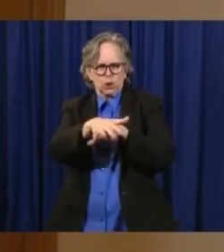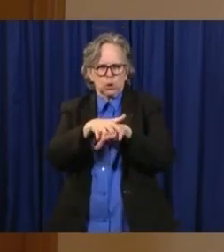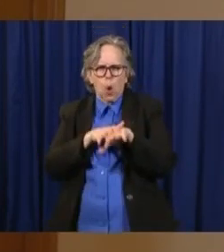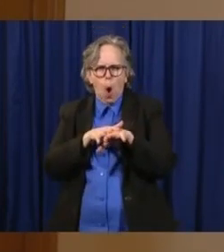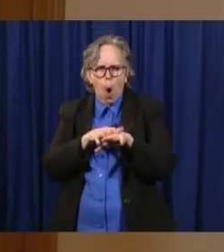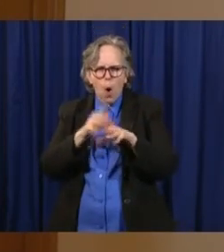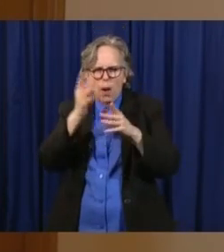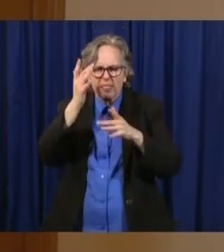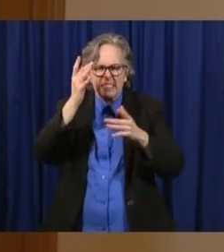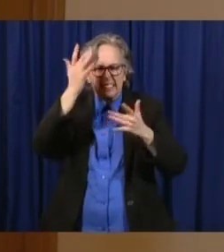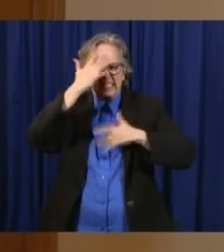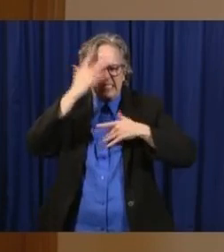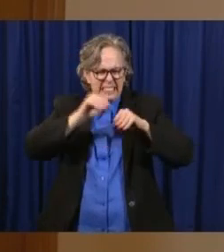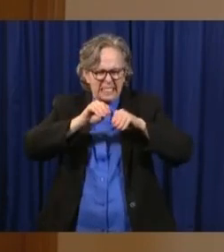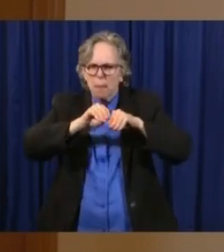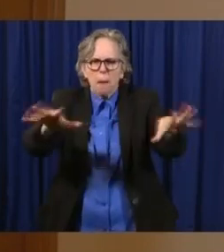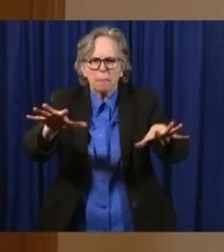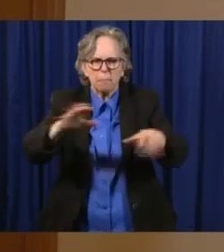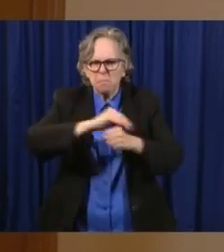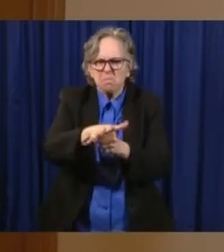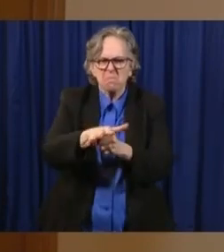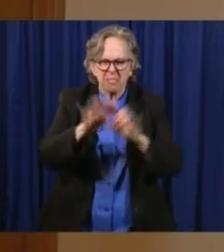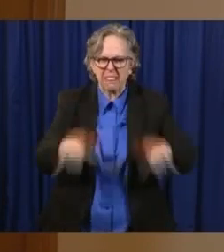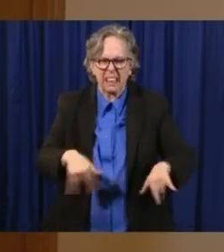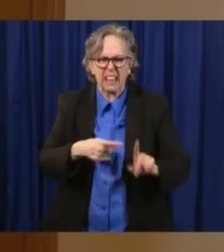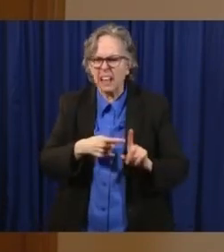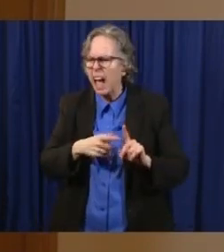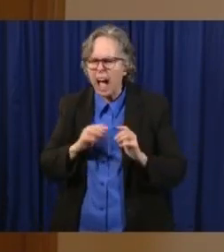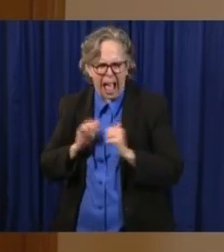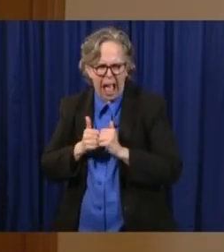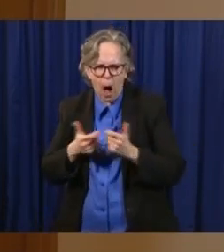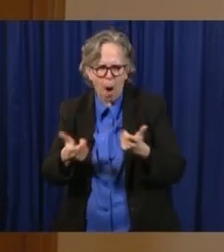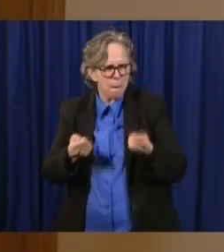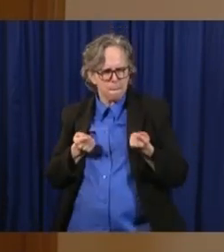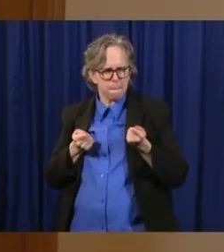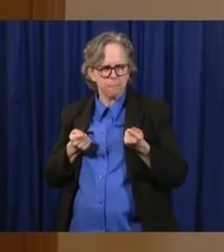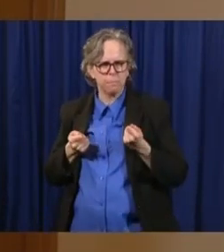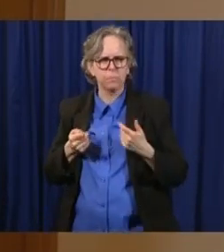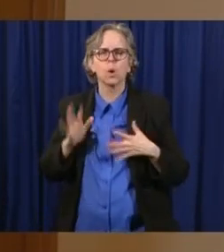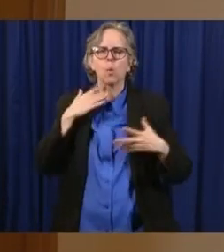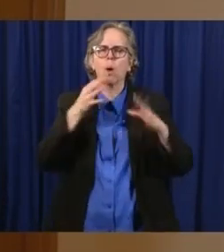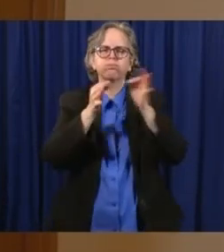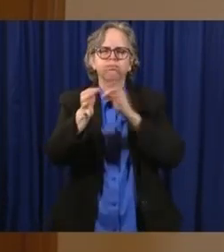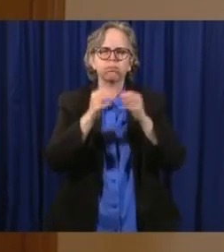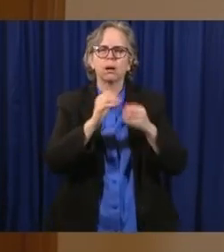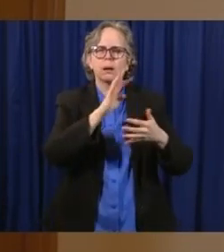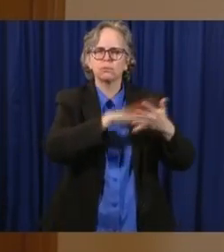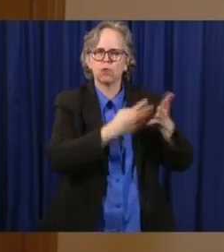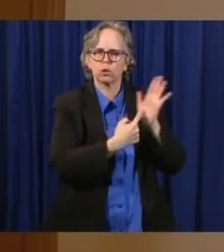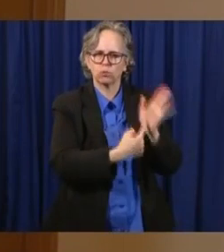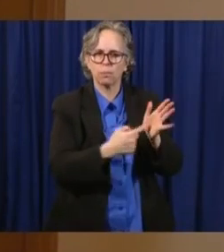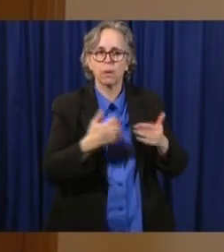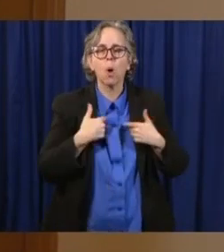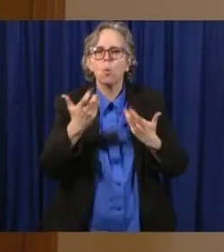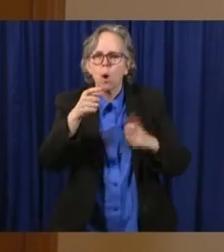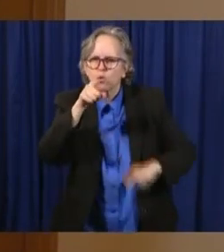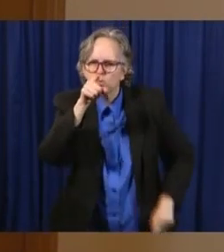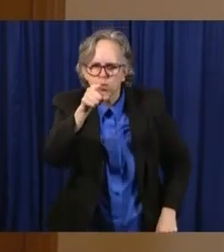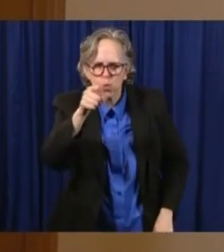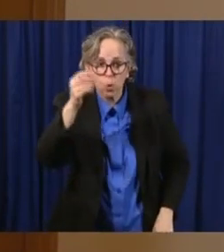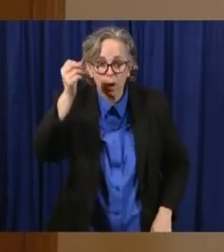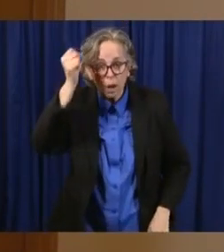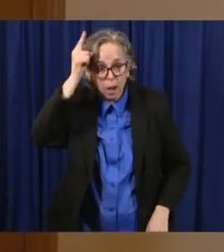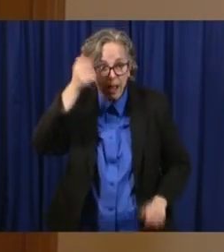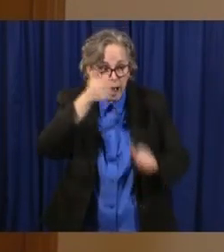about them, but the most important punchline is this. Every single modeler, everyone who talks about it, is saying that